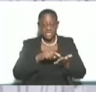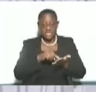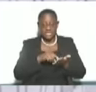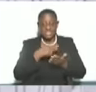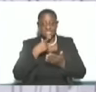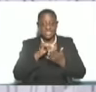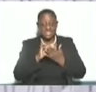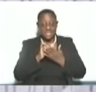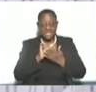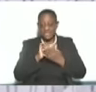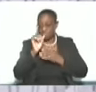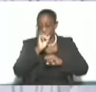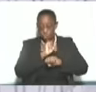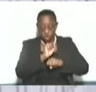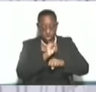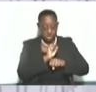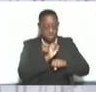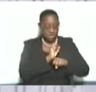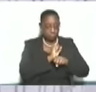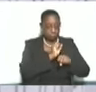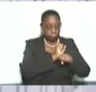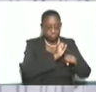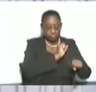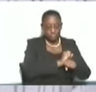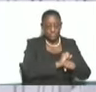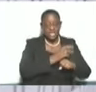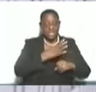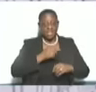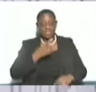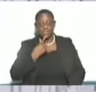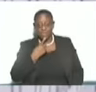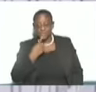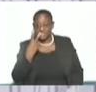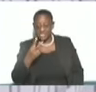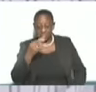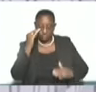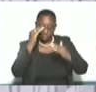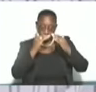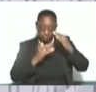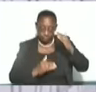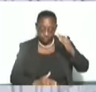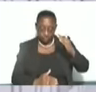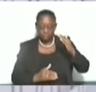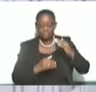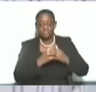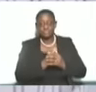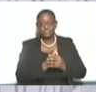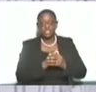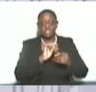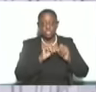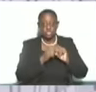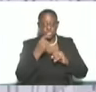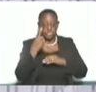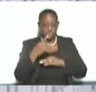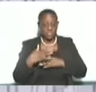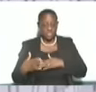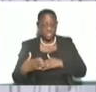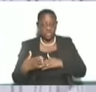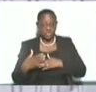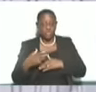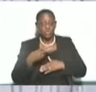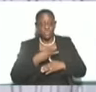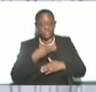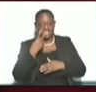has been working tirelessly on. The public would have already seen the draft bills in the public domain. And so I think that's one thing we can see